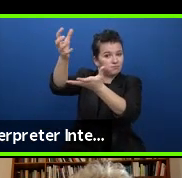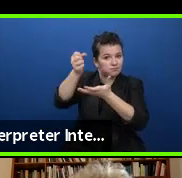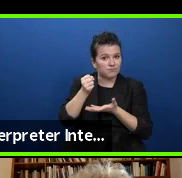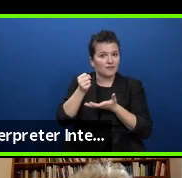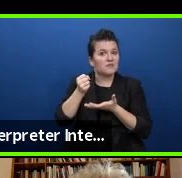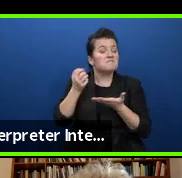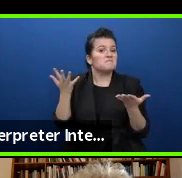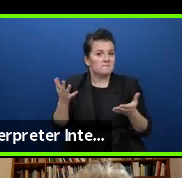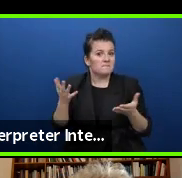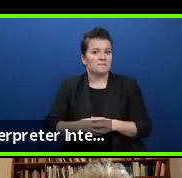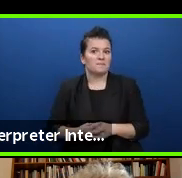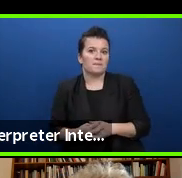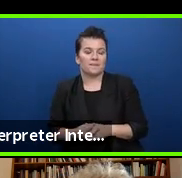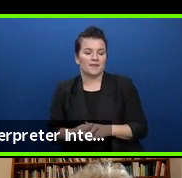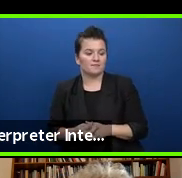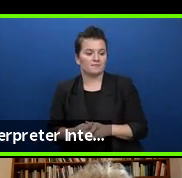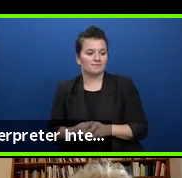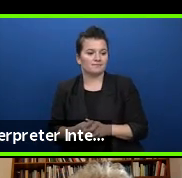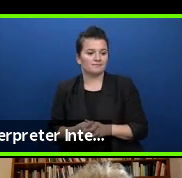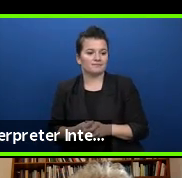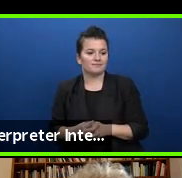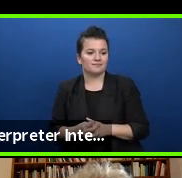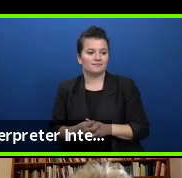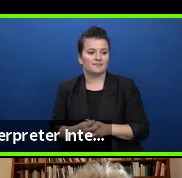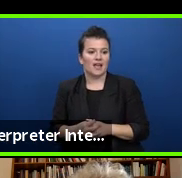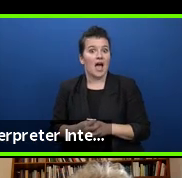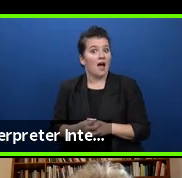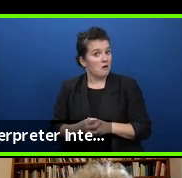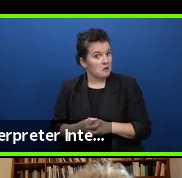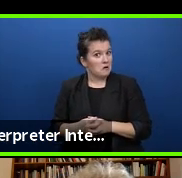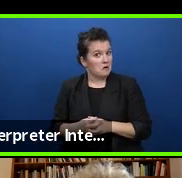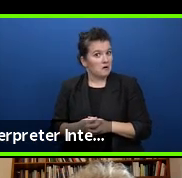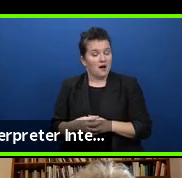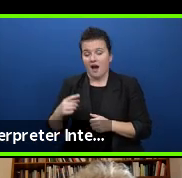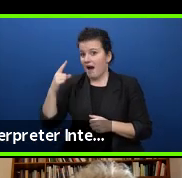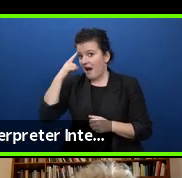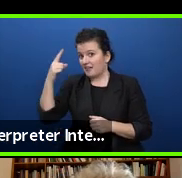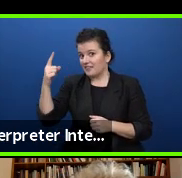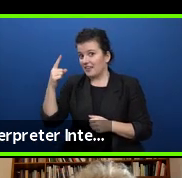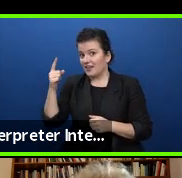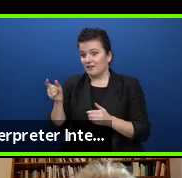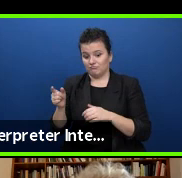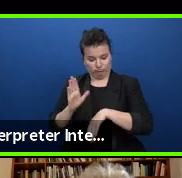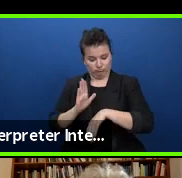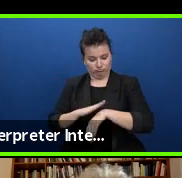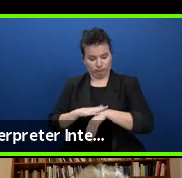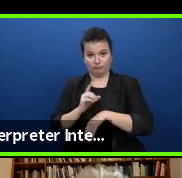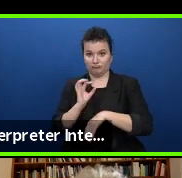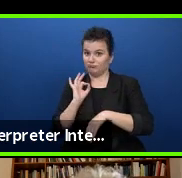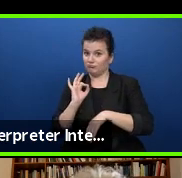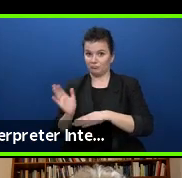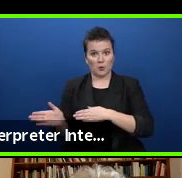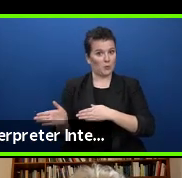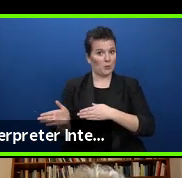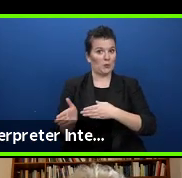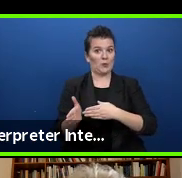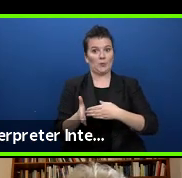better. Well, I think we are going to finish well on time, dear